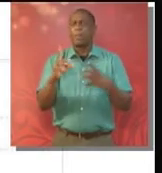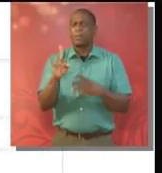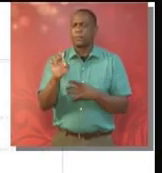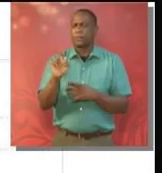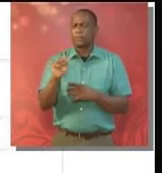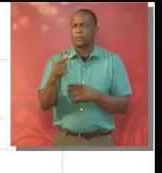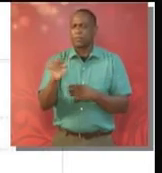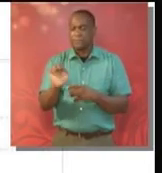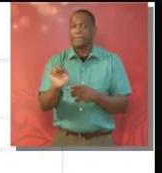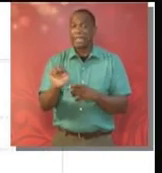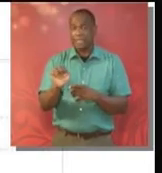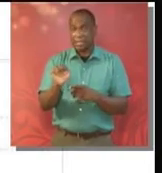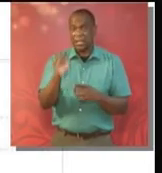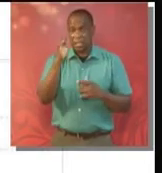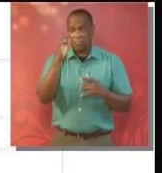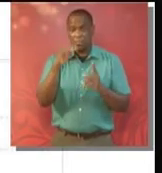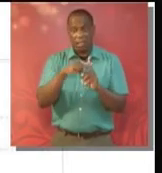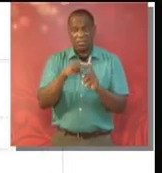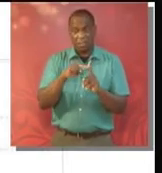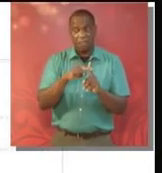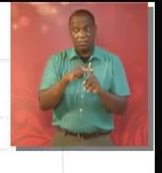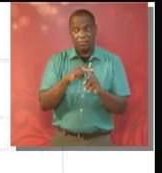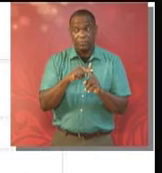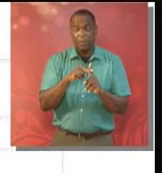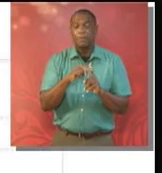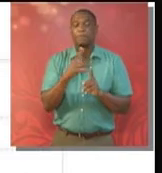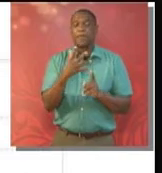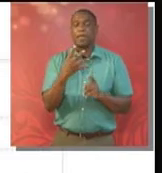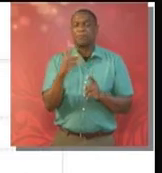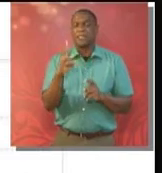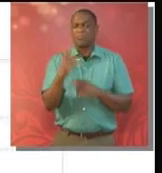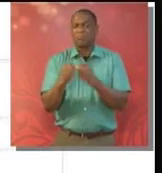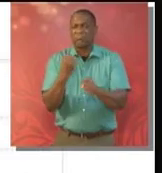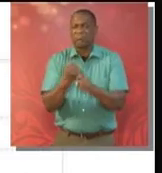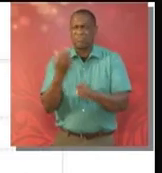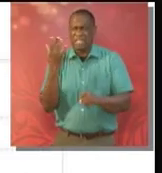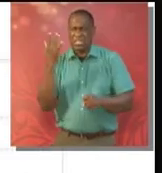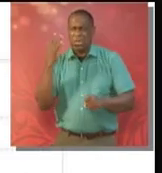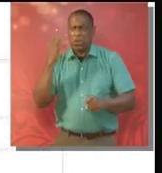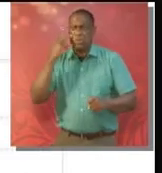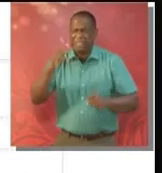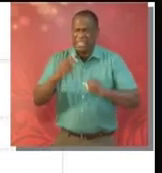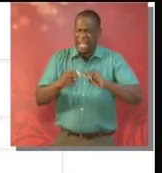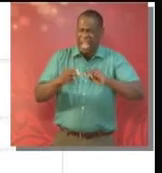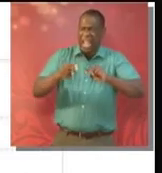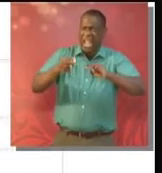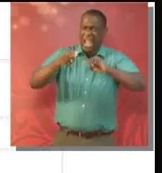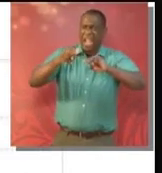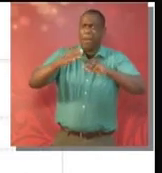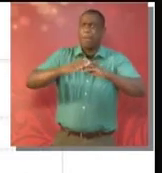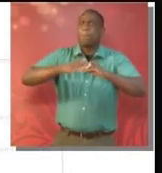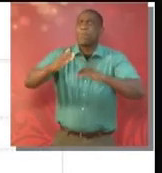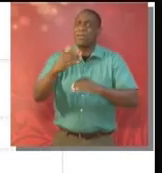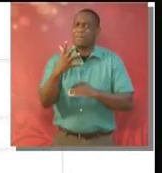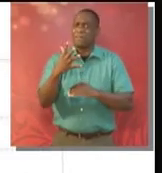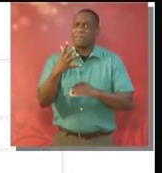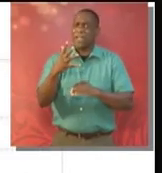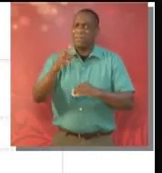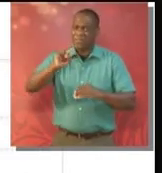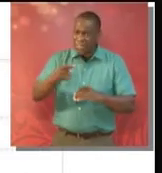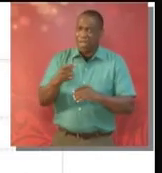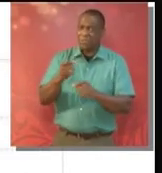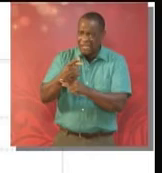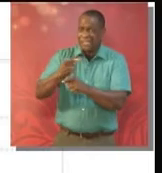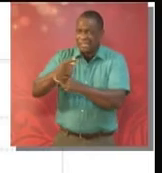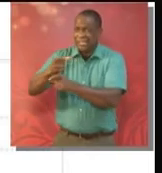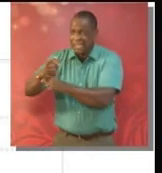in Trinidad and Tobago. About 5 or 6 years ago, we would have seen numbers in excess of 5,000 cases every year. Those